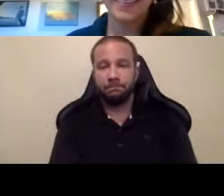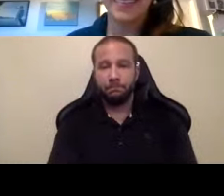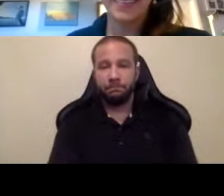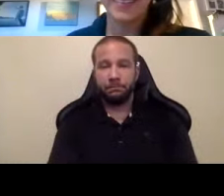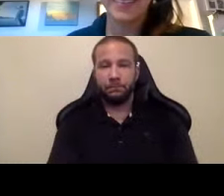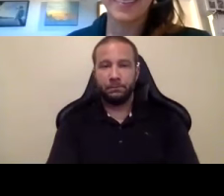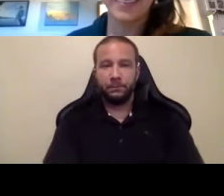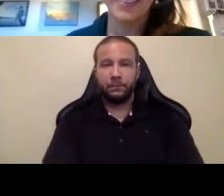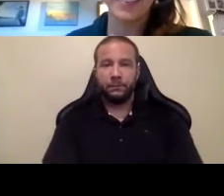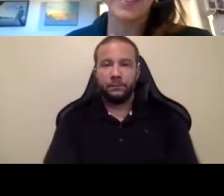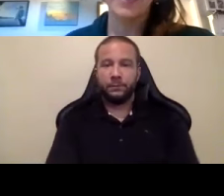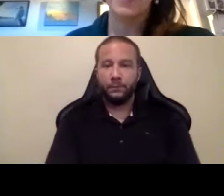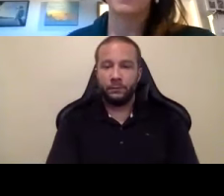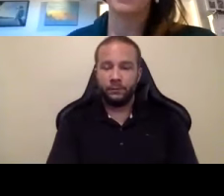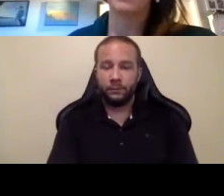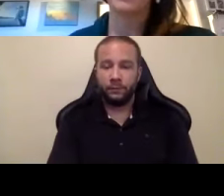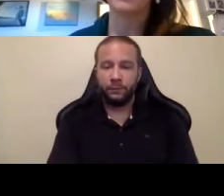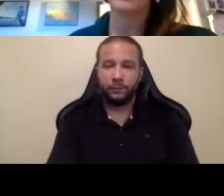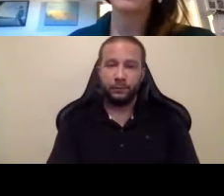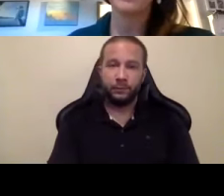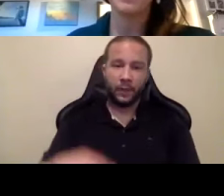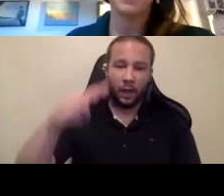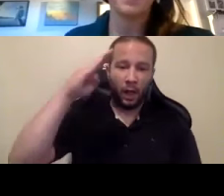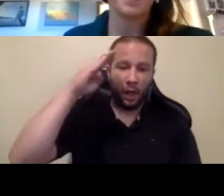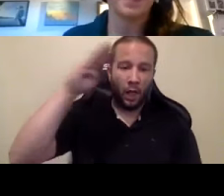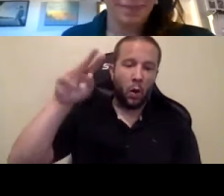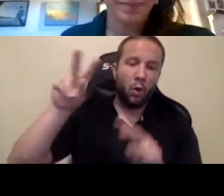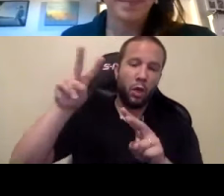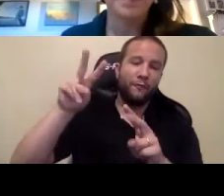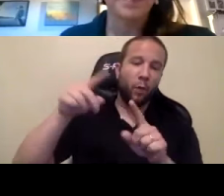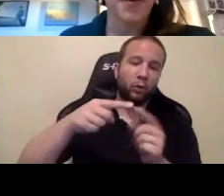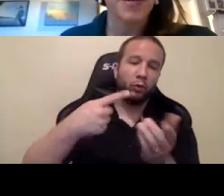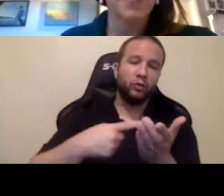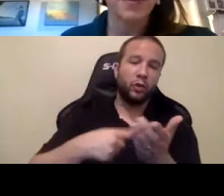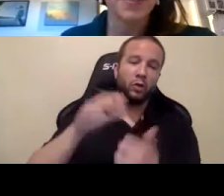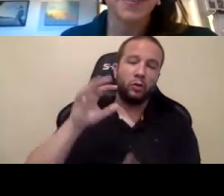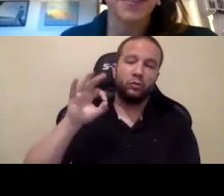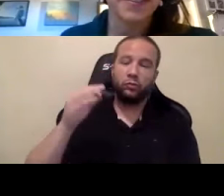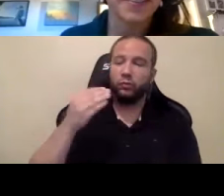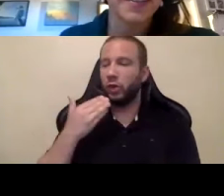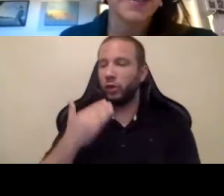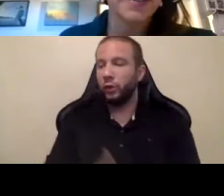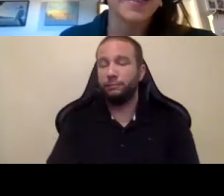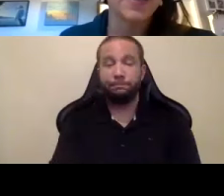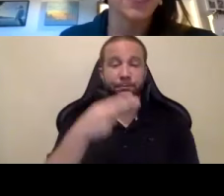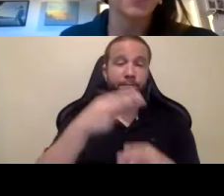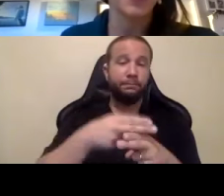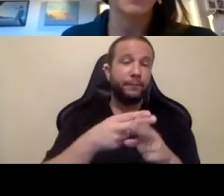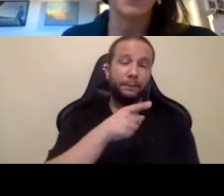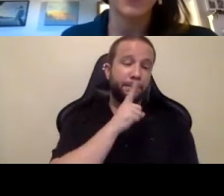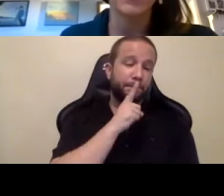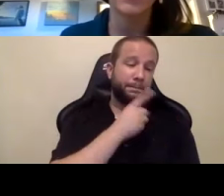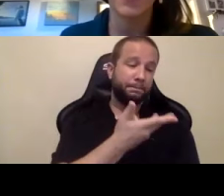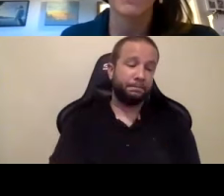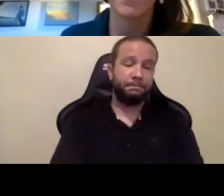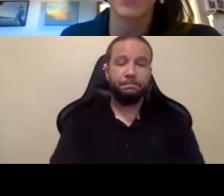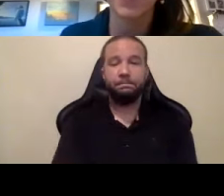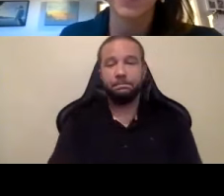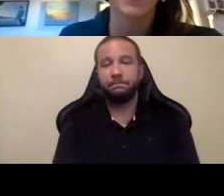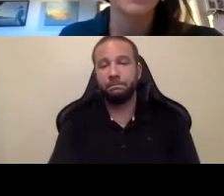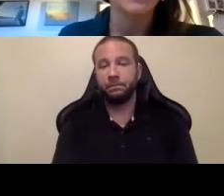Hi, very good to join everyone. Look forward to the discussion. Okay, wonderful. Thank you so much. And then you also